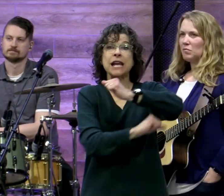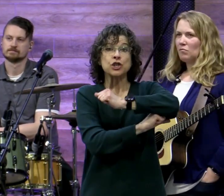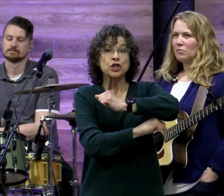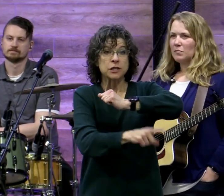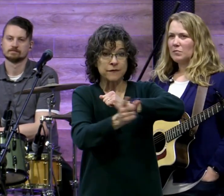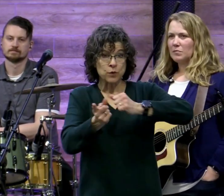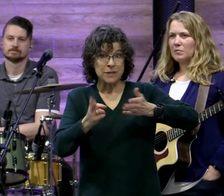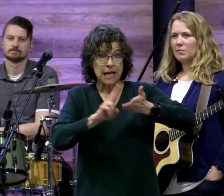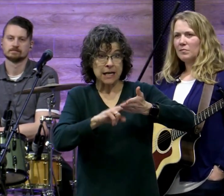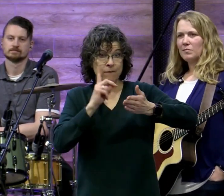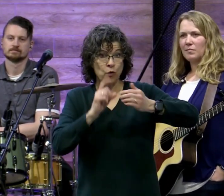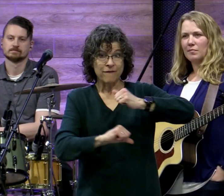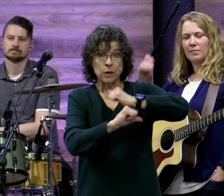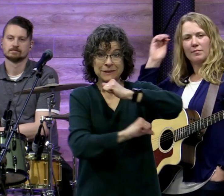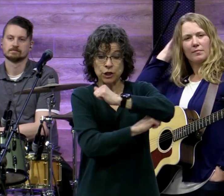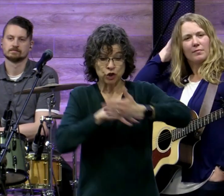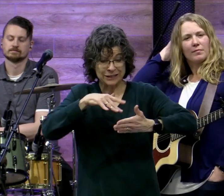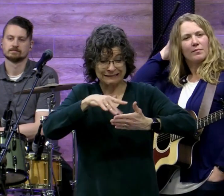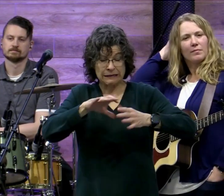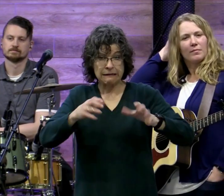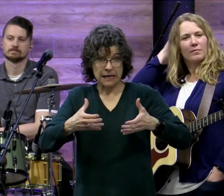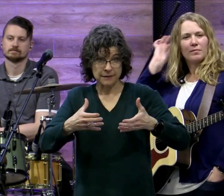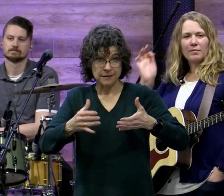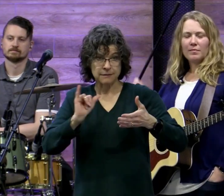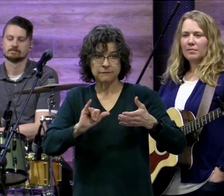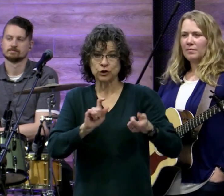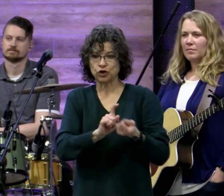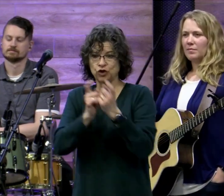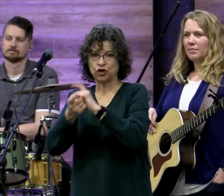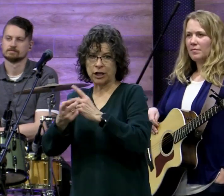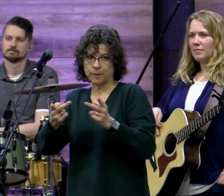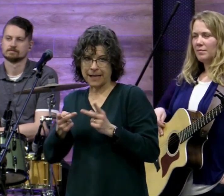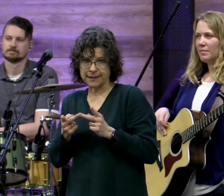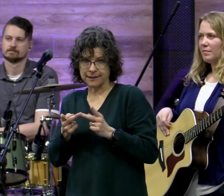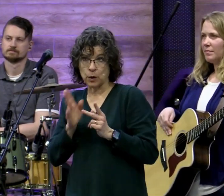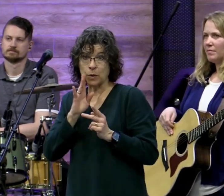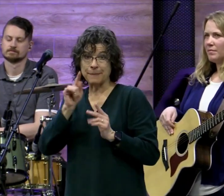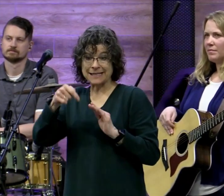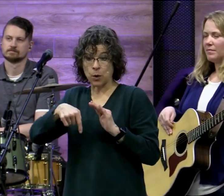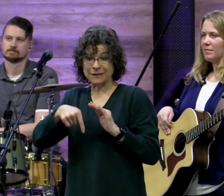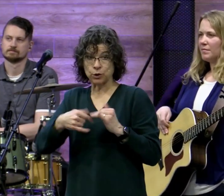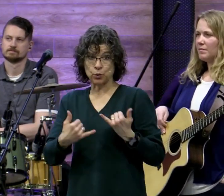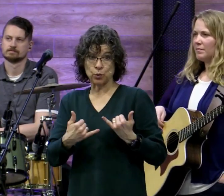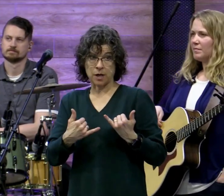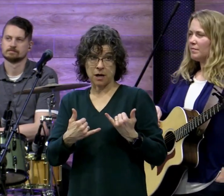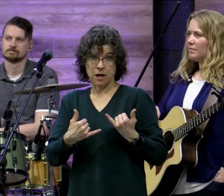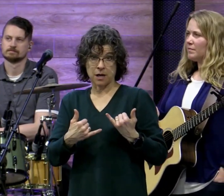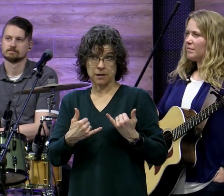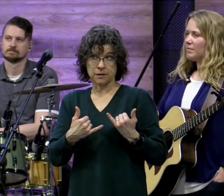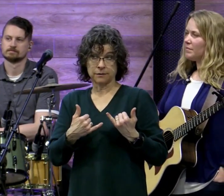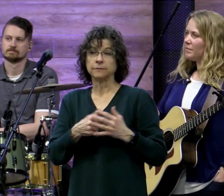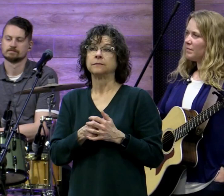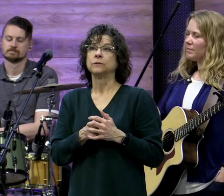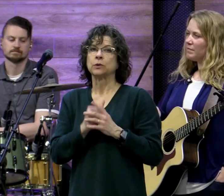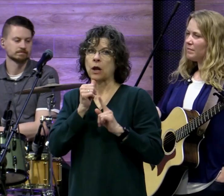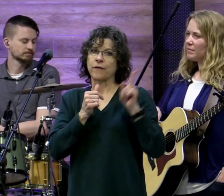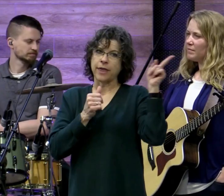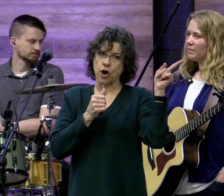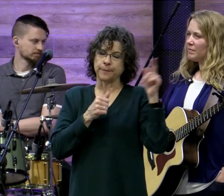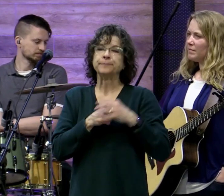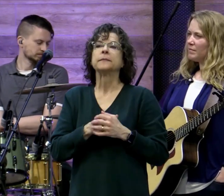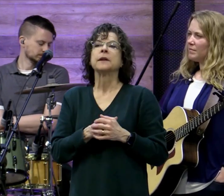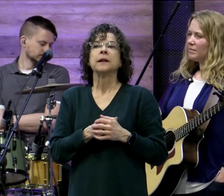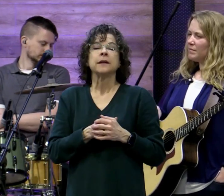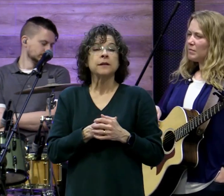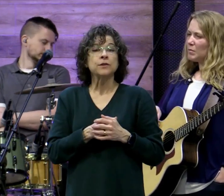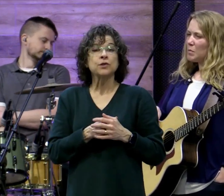class, we've got a change of location. It's actually going to be downstairs today. So Foundations class at Rock Hill is